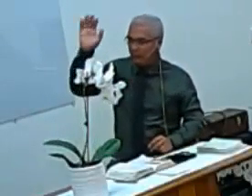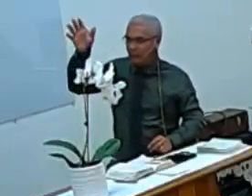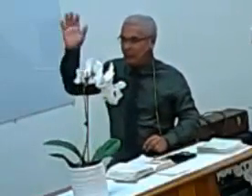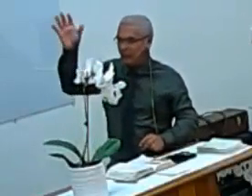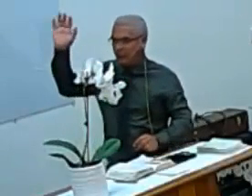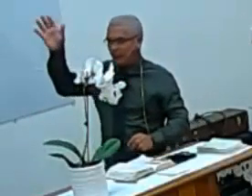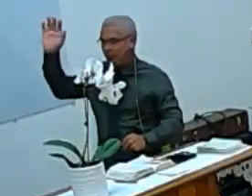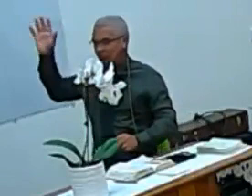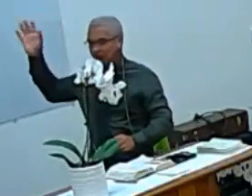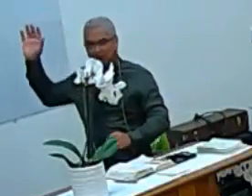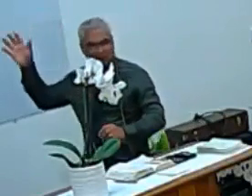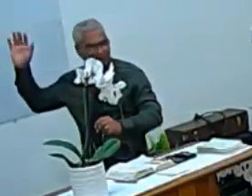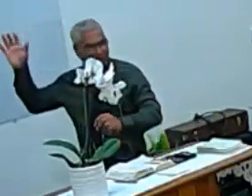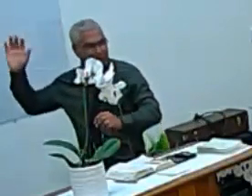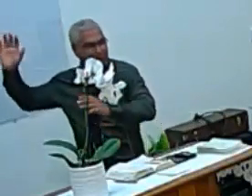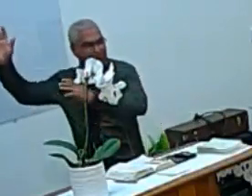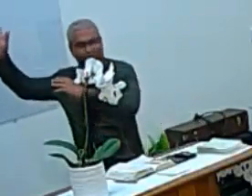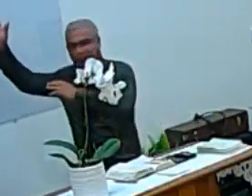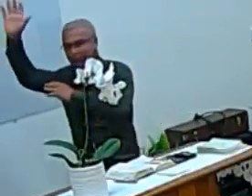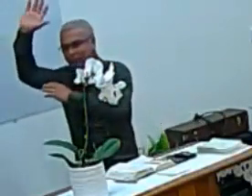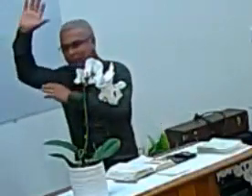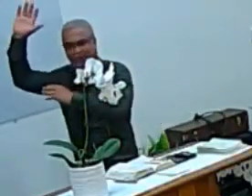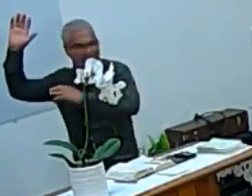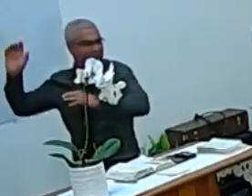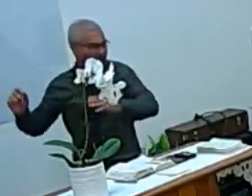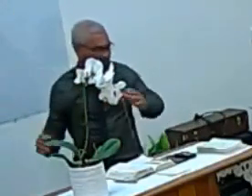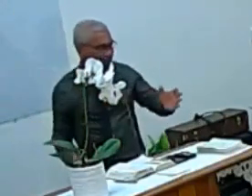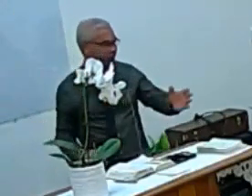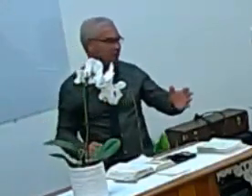was if you divide it all by three,